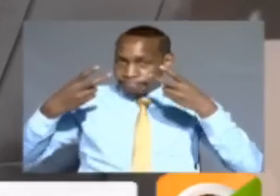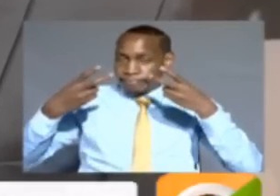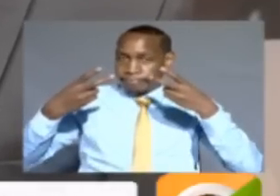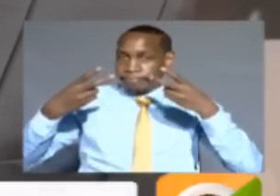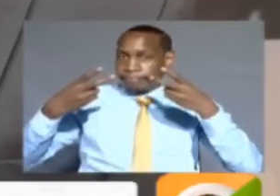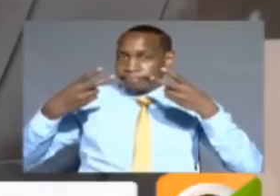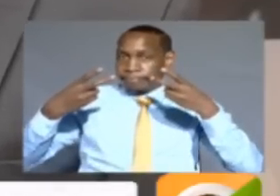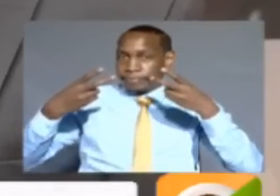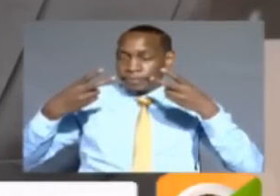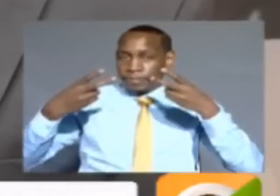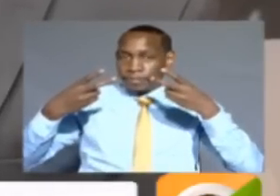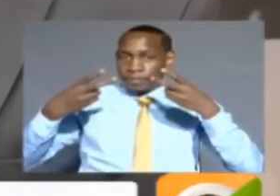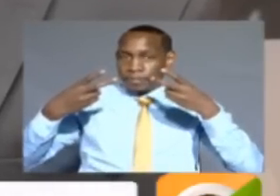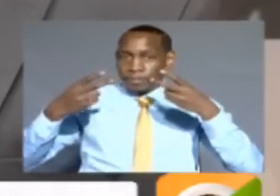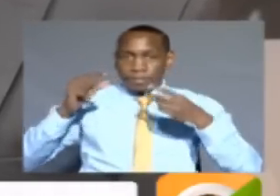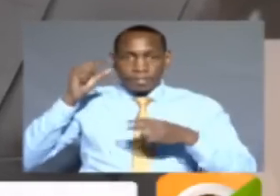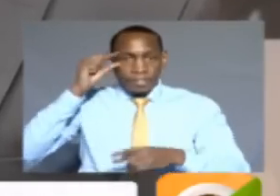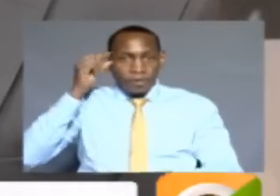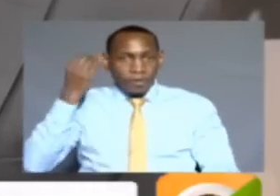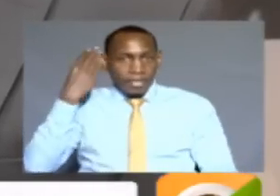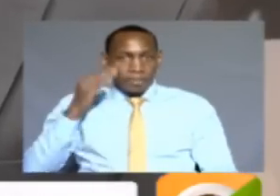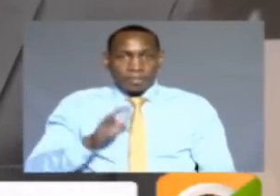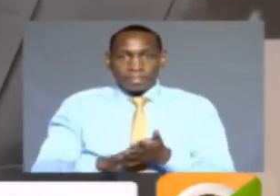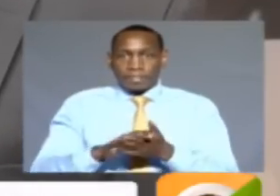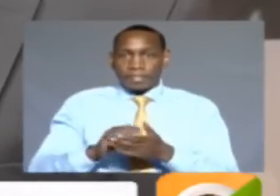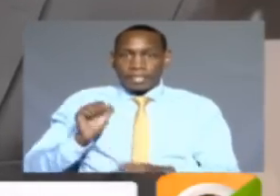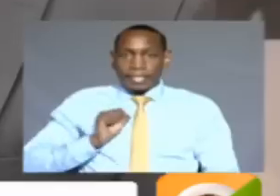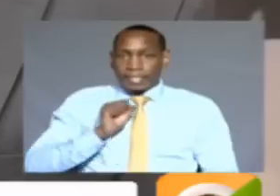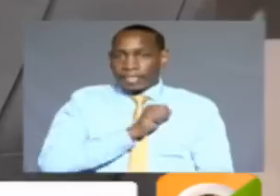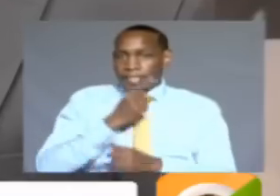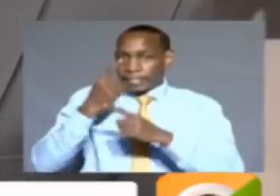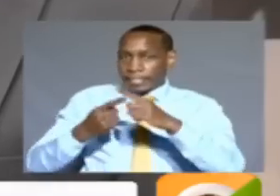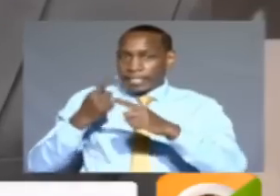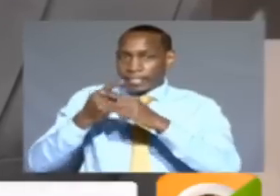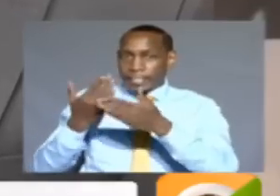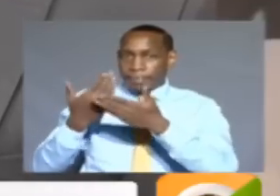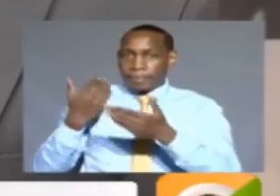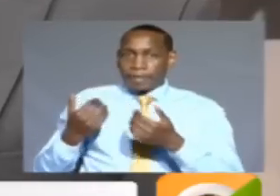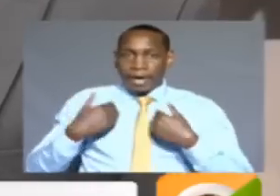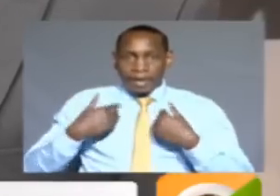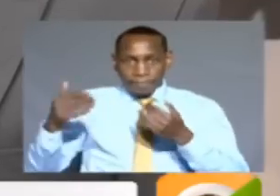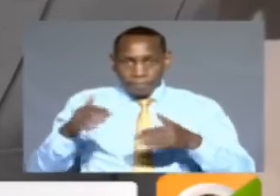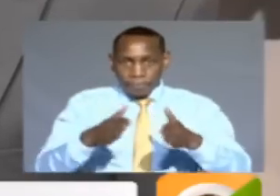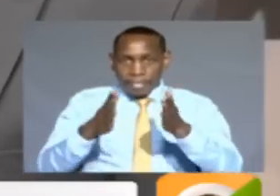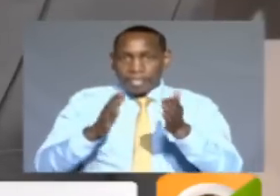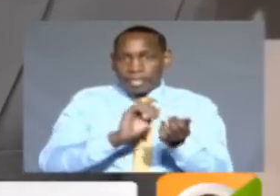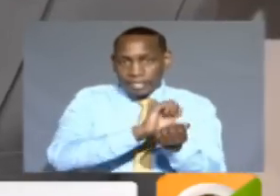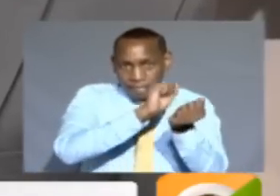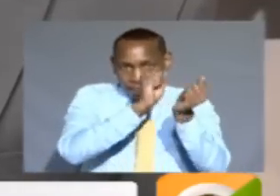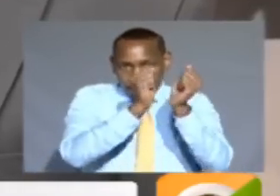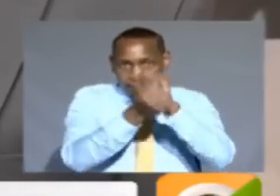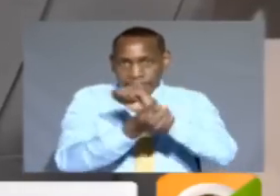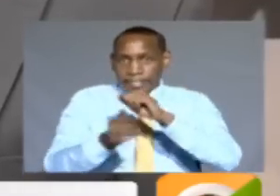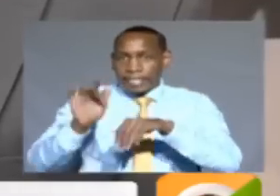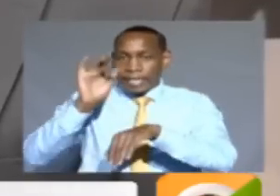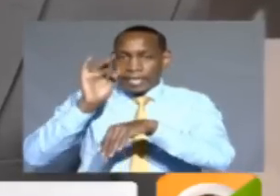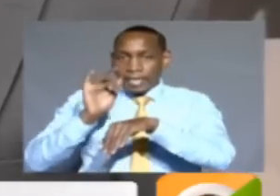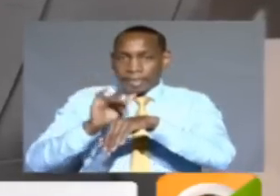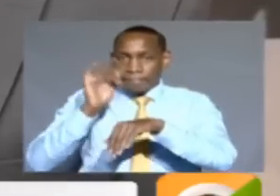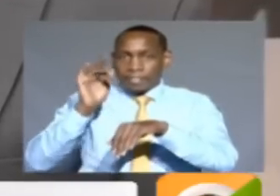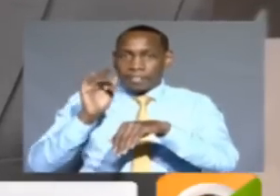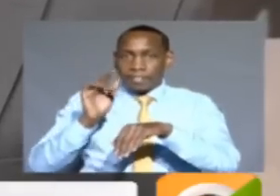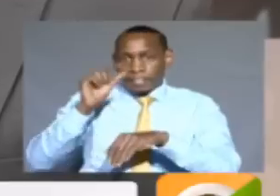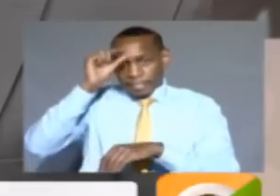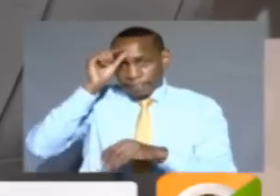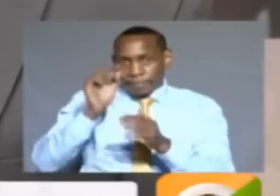you hear this soundbite by James Orengo in the Senate some years back, that there's a way a revolution eats its and own governments children eat and its